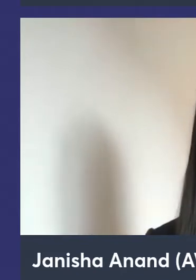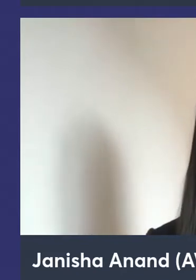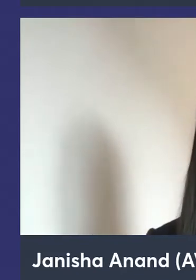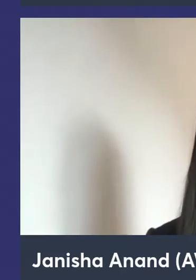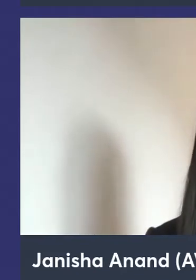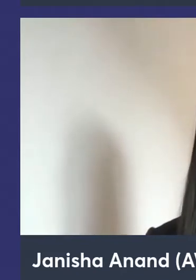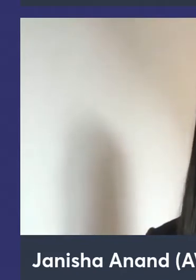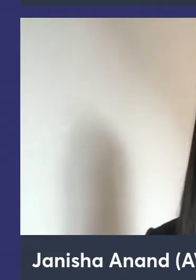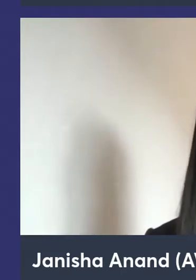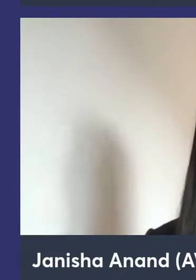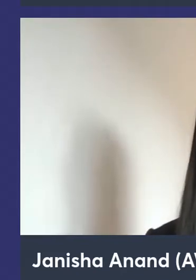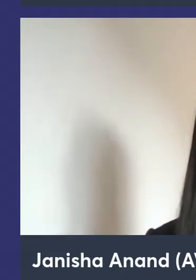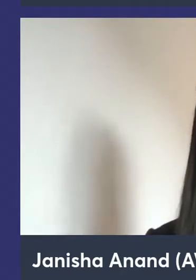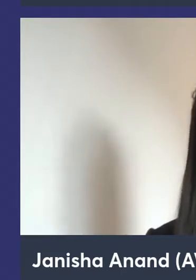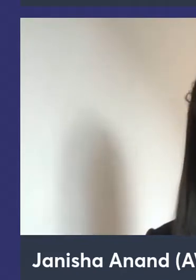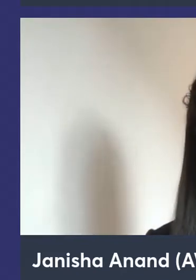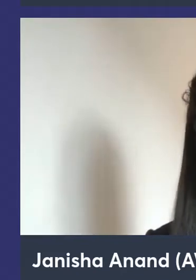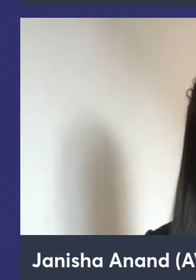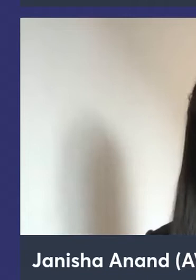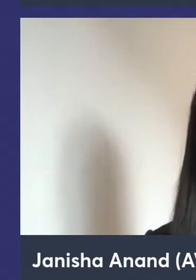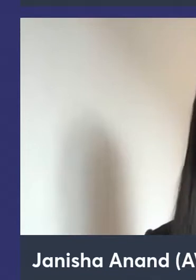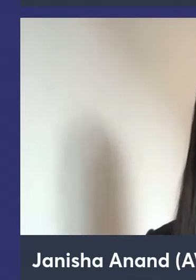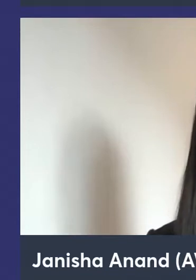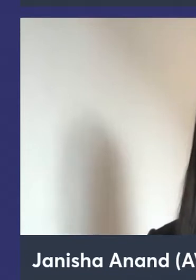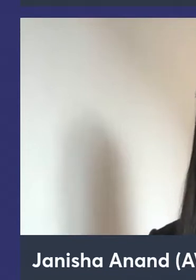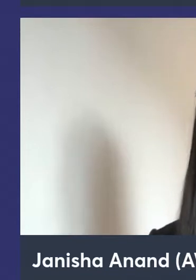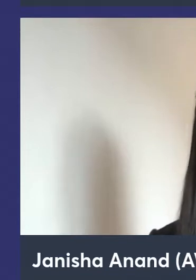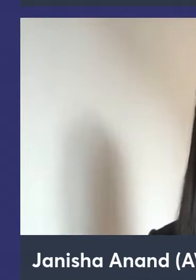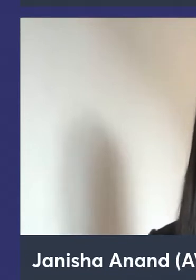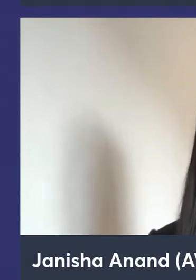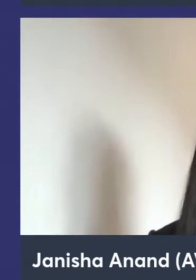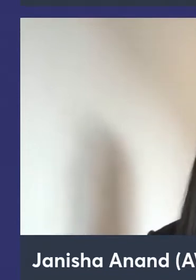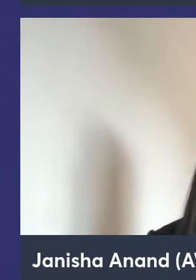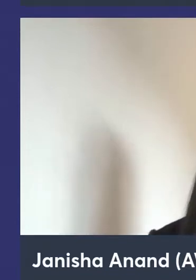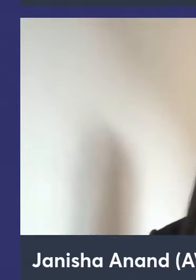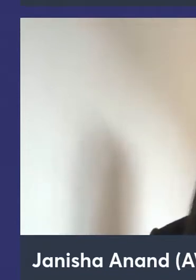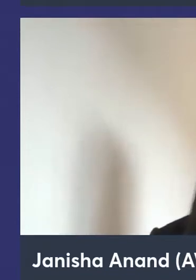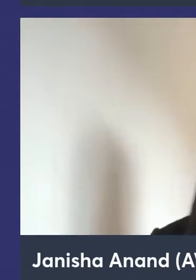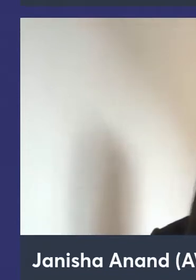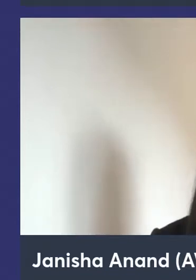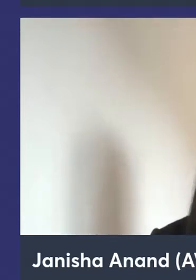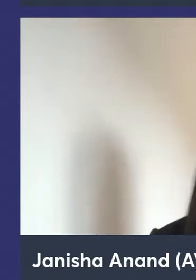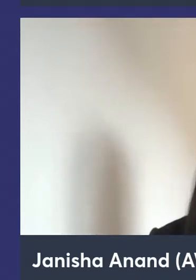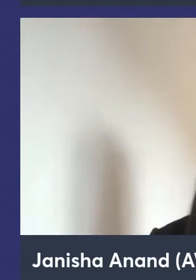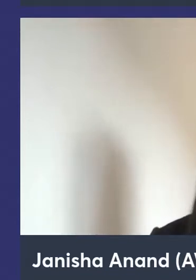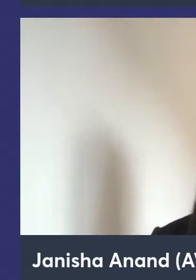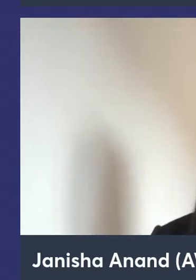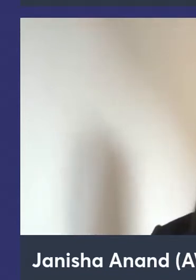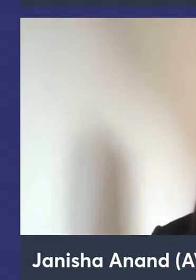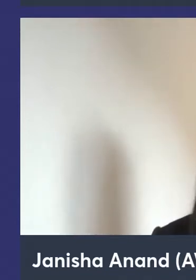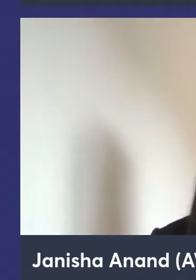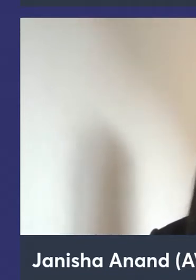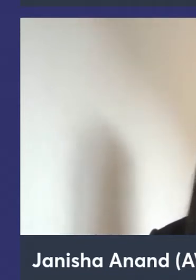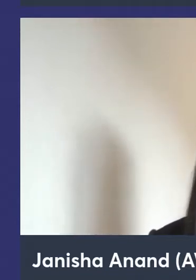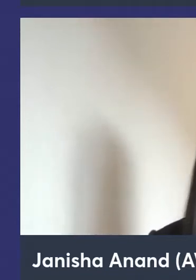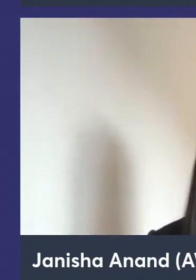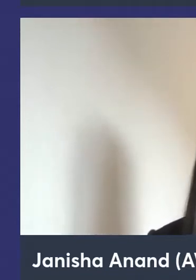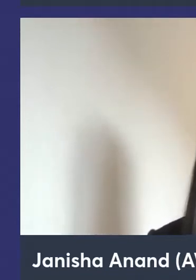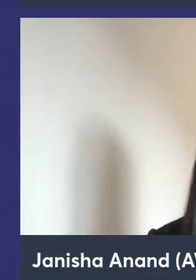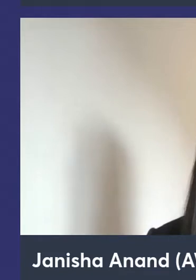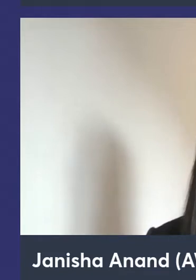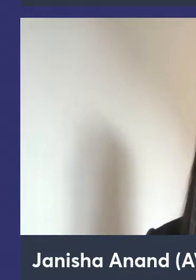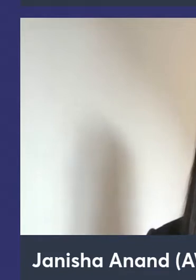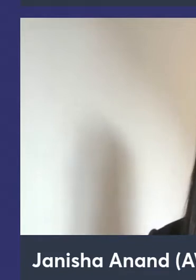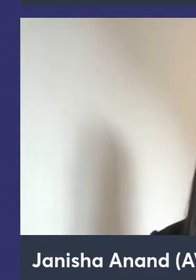for you. It'll run select the number of hyperparameters, or if it is an ensemble mode, which is what I'll talk about today in